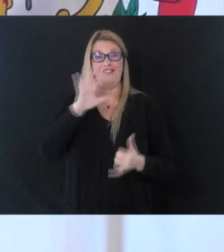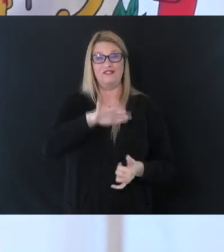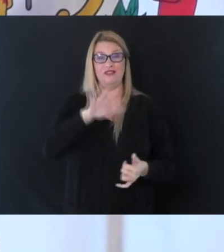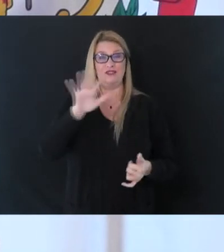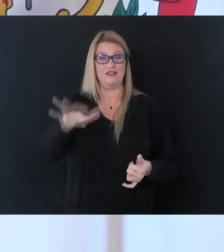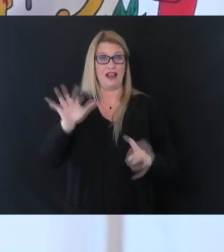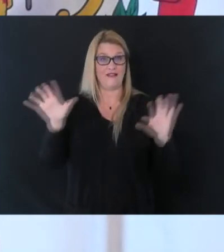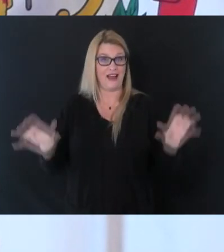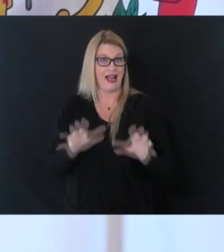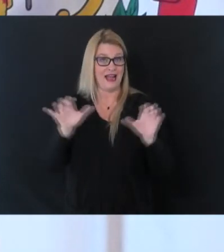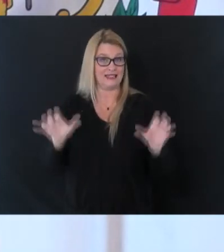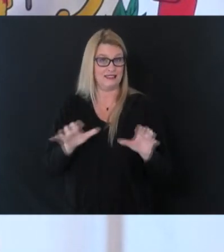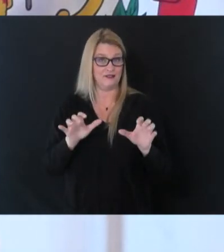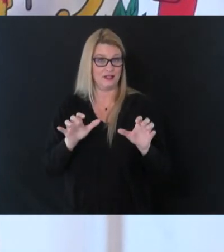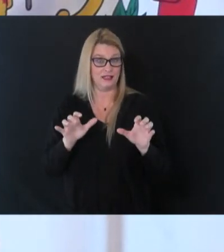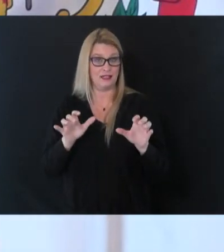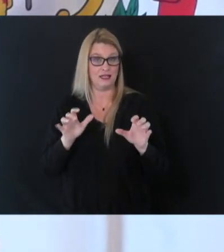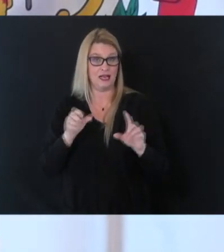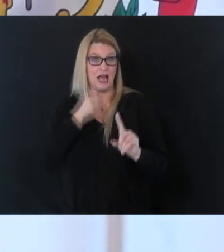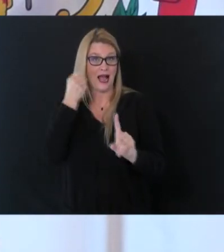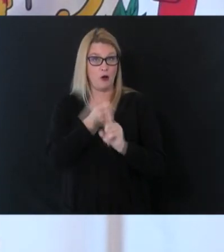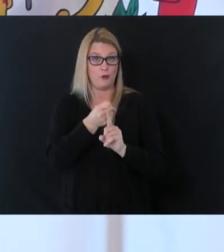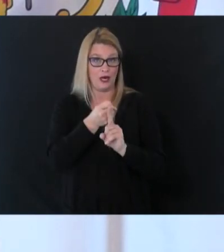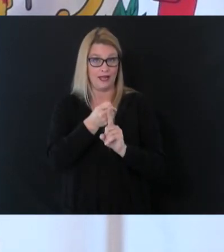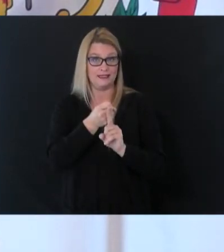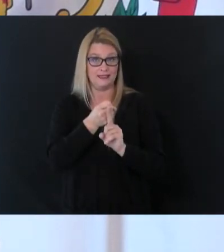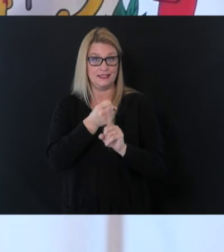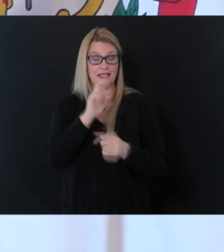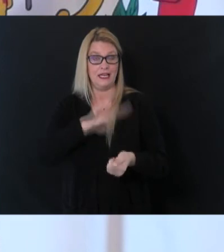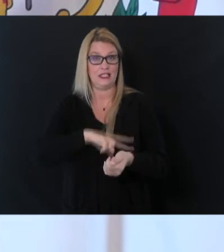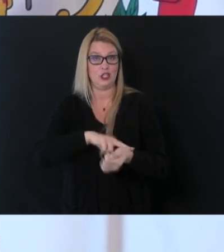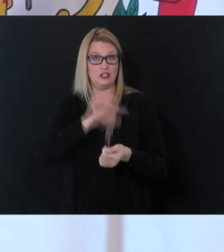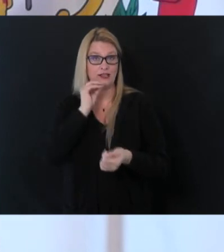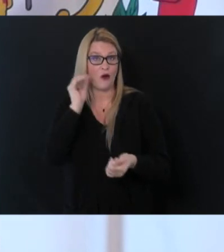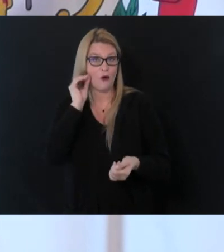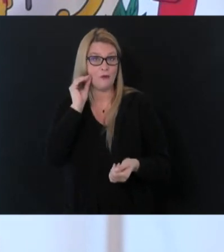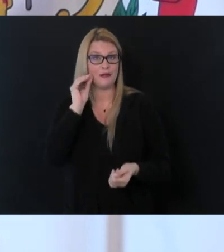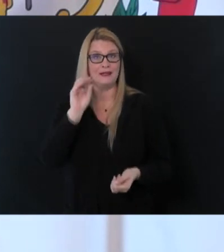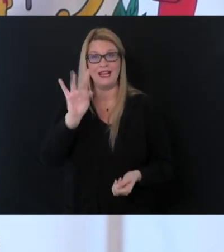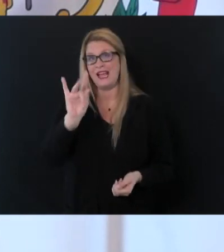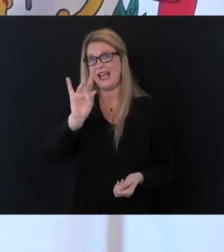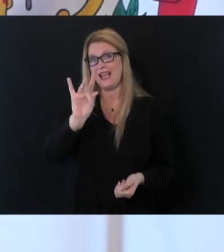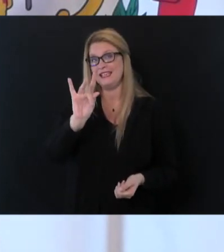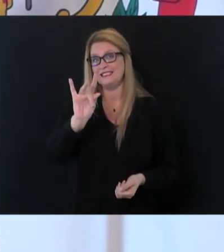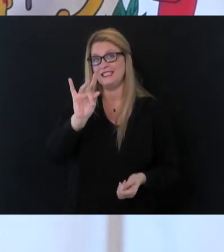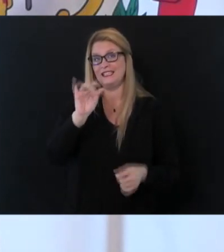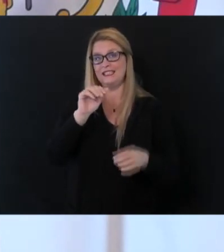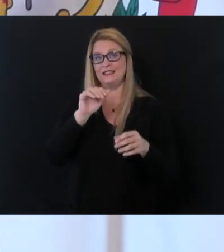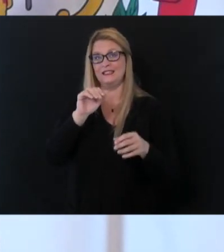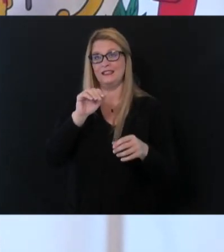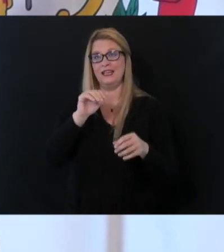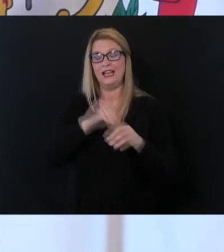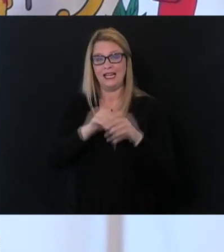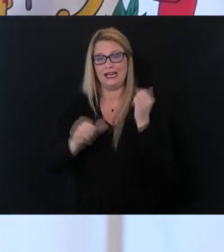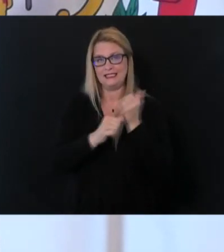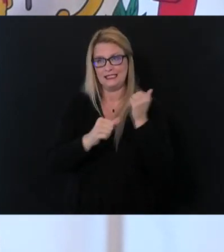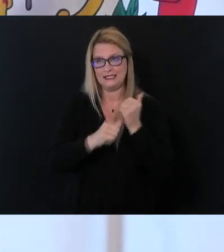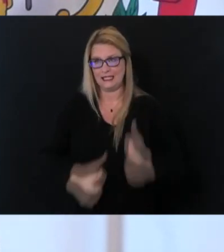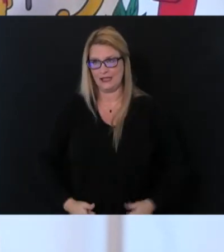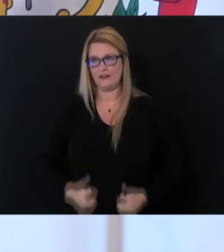55 active outbreaks in our nursing homes and 18 in our assisted living